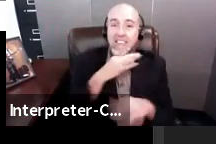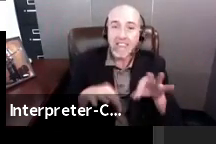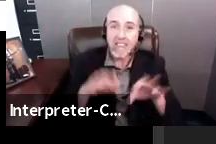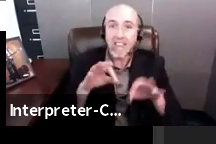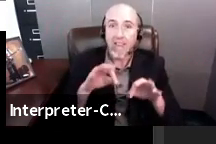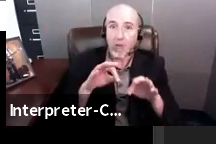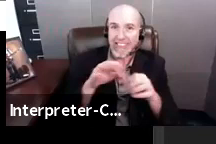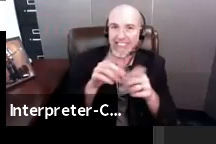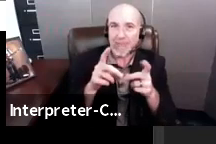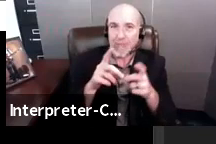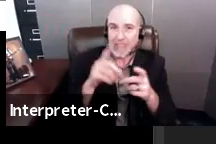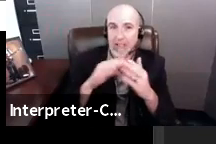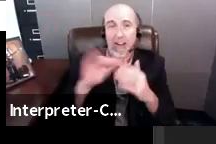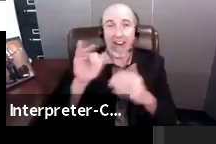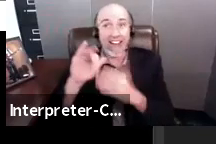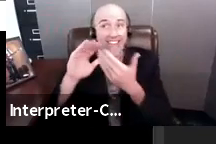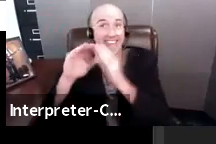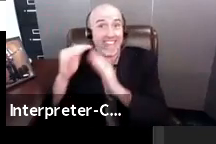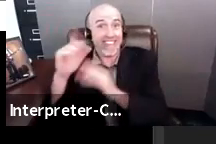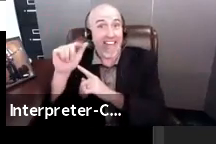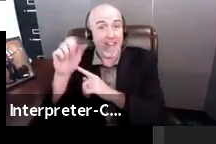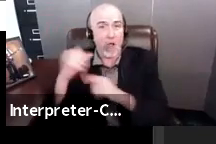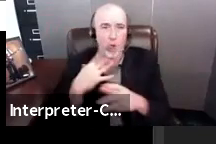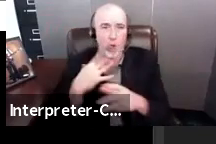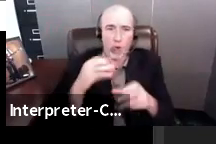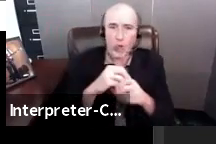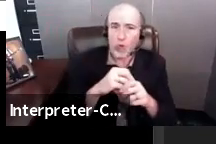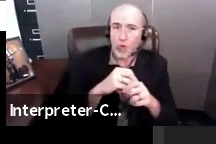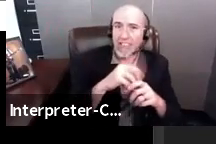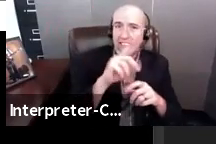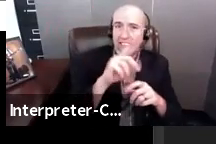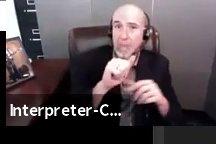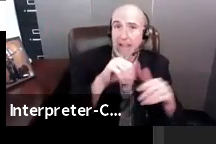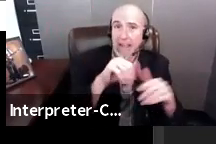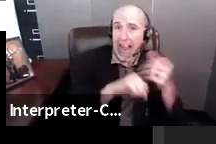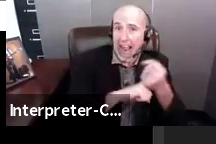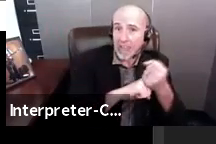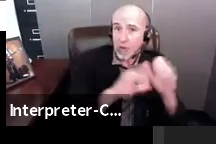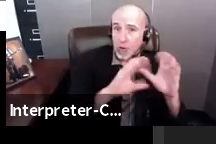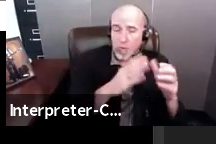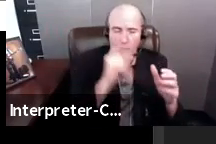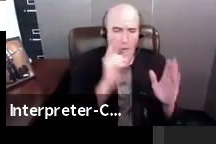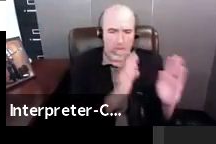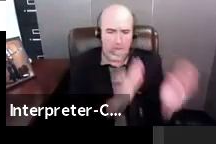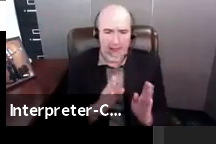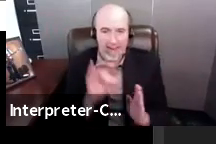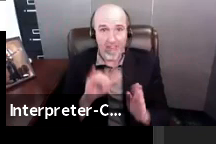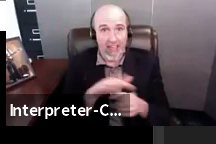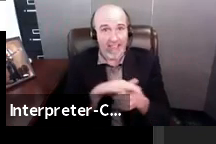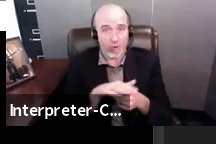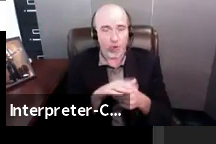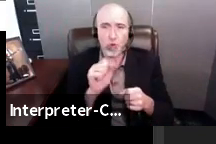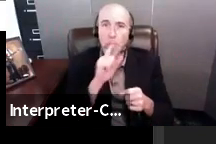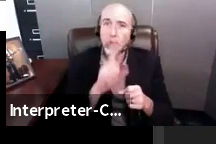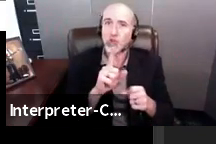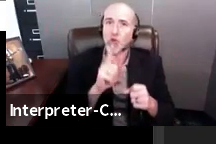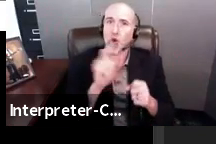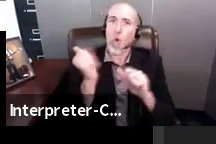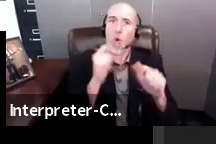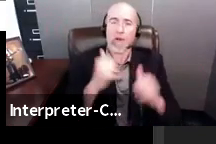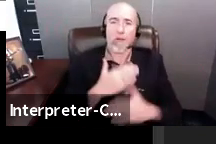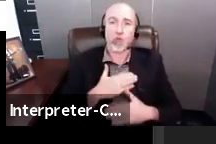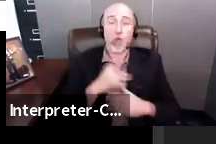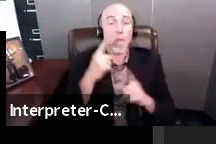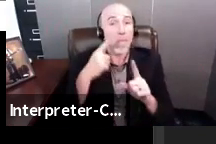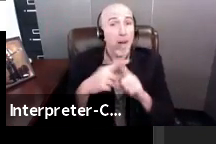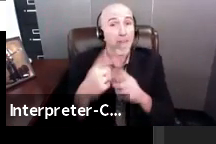Dallas, AT&T included disability advocacy groups in the planning of the Discovery District to ensure it can be enjoyed by all, with the inclusion